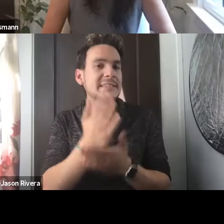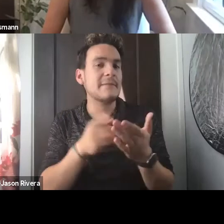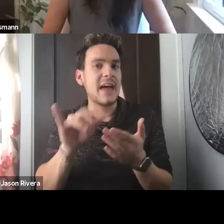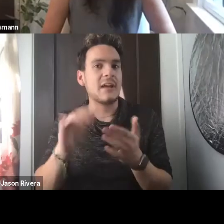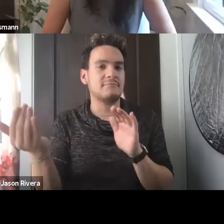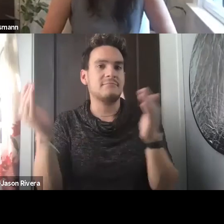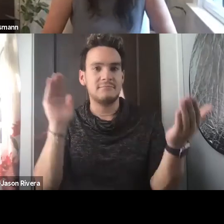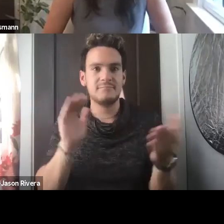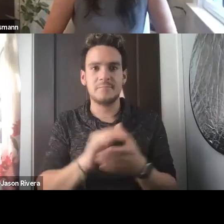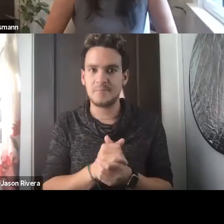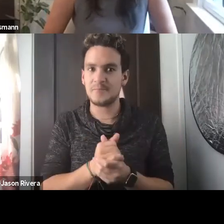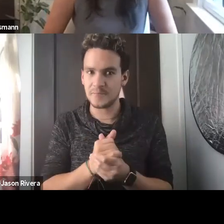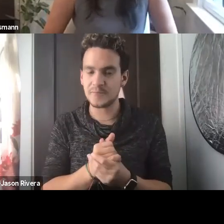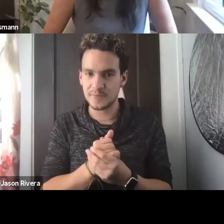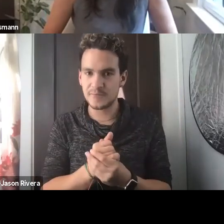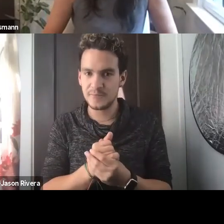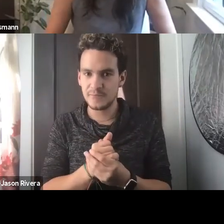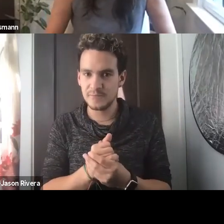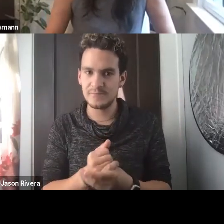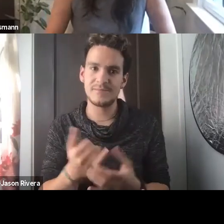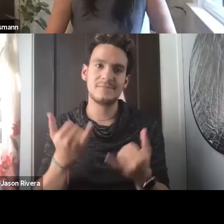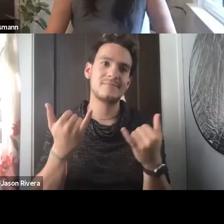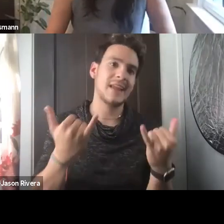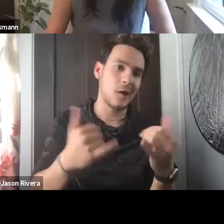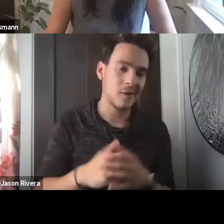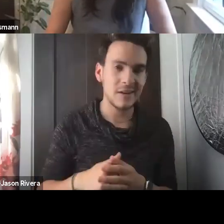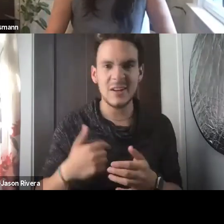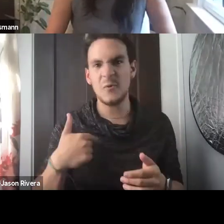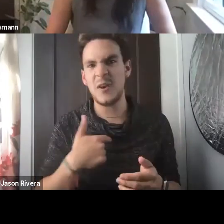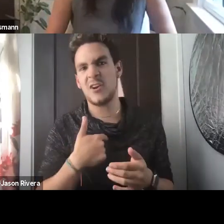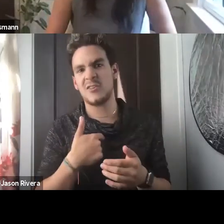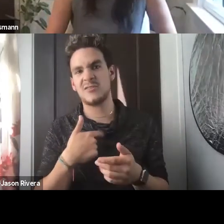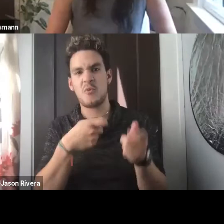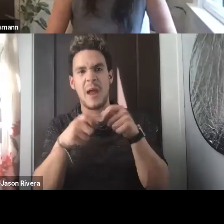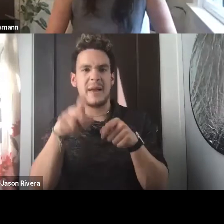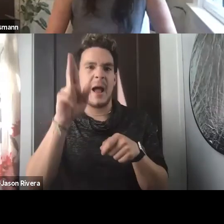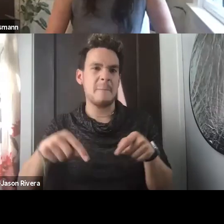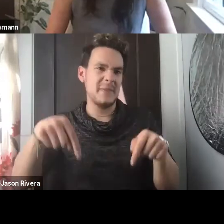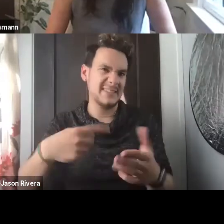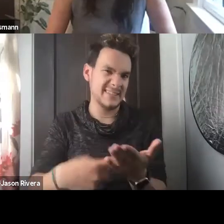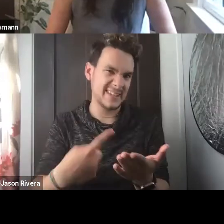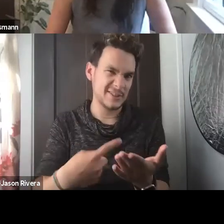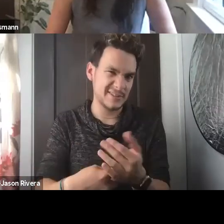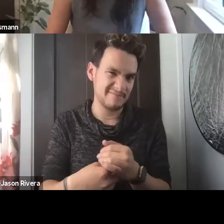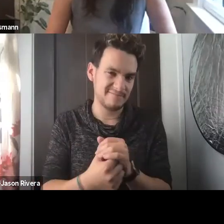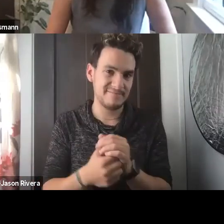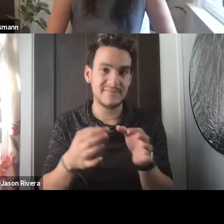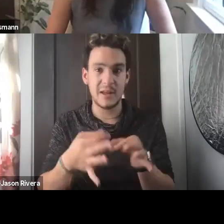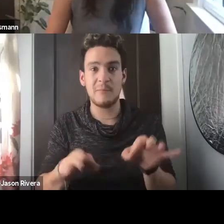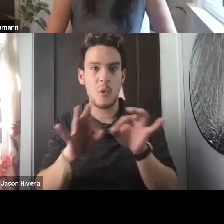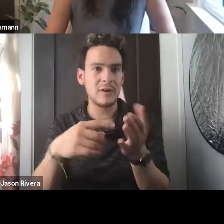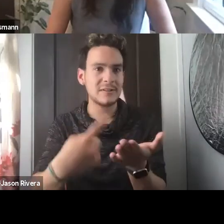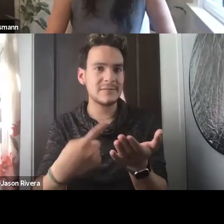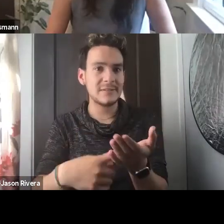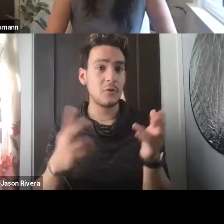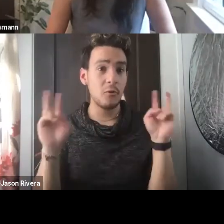that. So as we're wrapping up our discussion, the key driver in all of our topics today